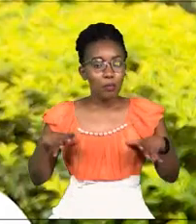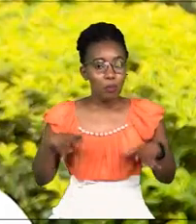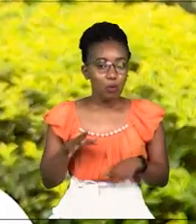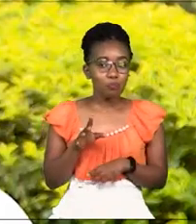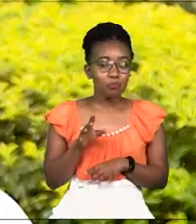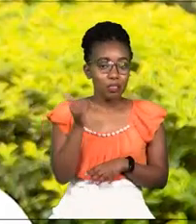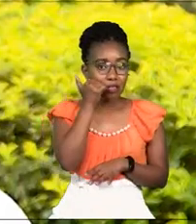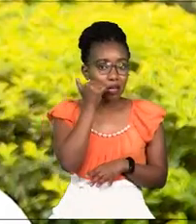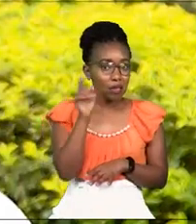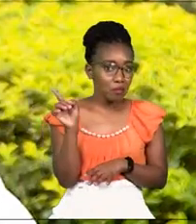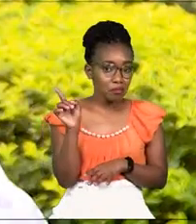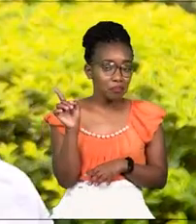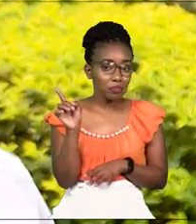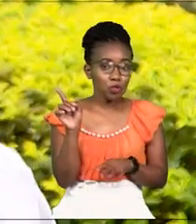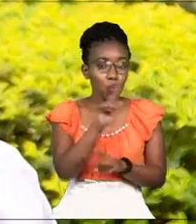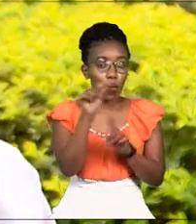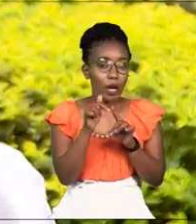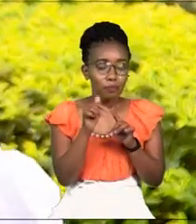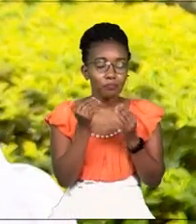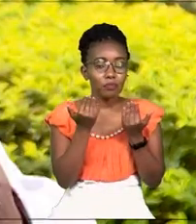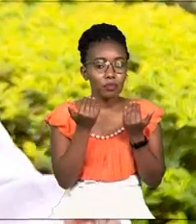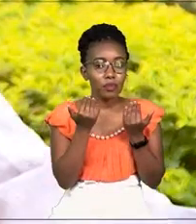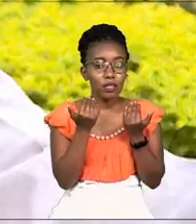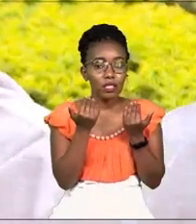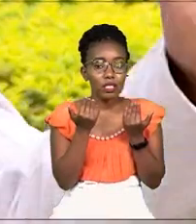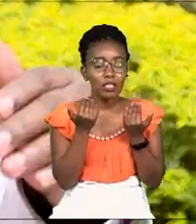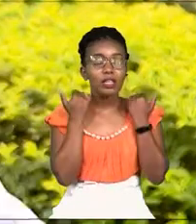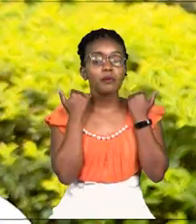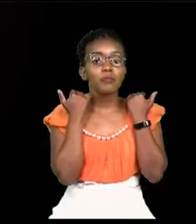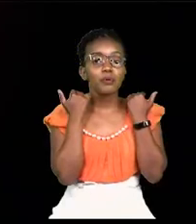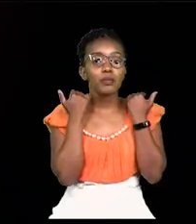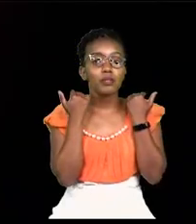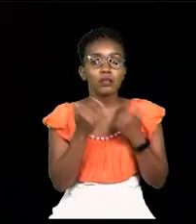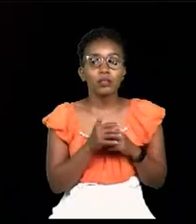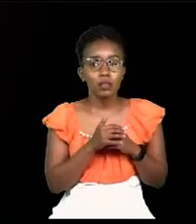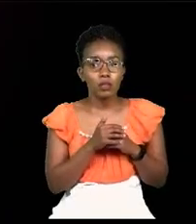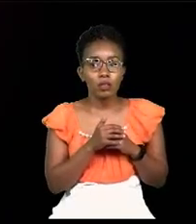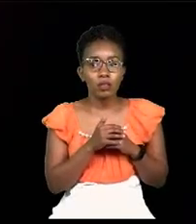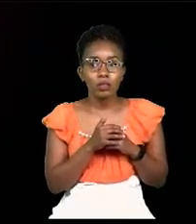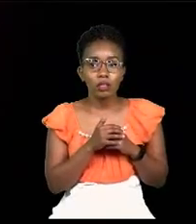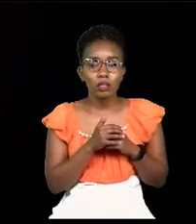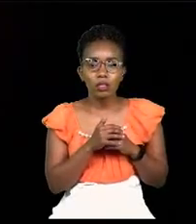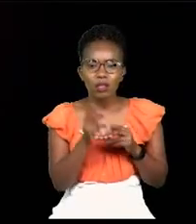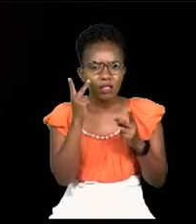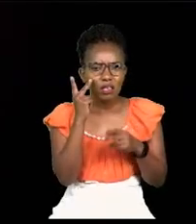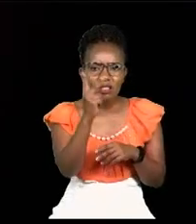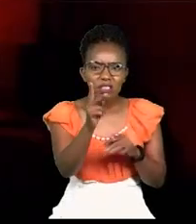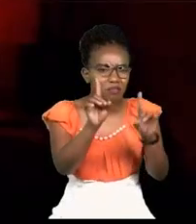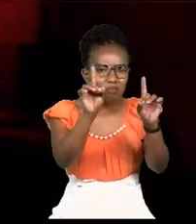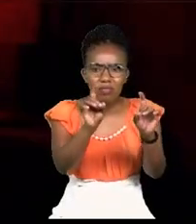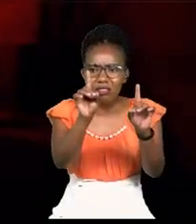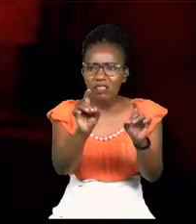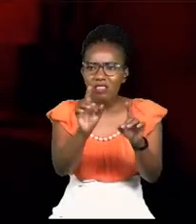to bed and then, instead of settling to sleep, they start seeing vivid images